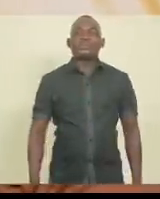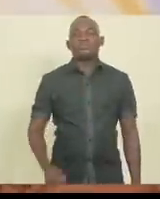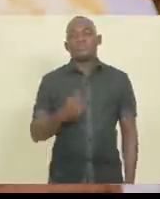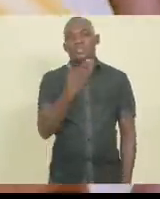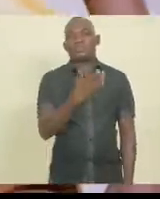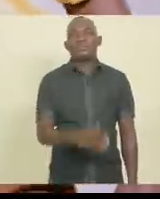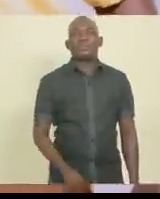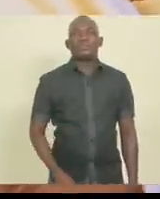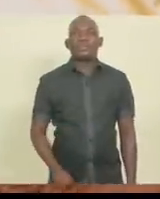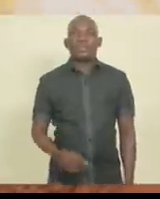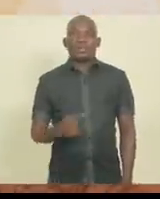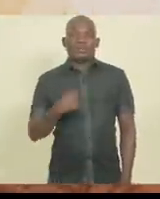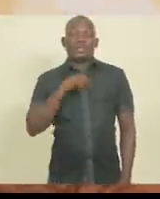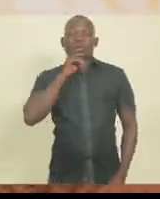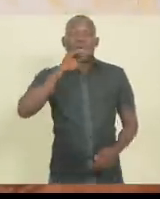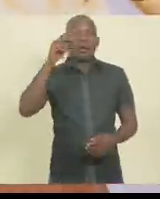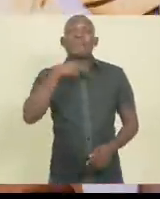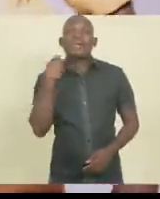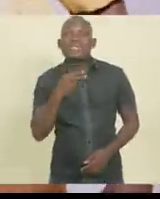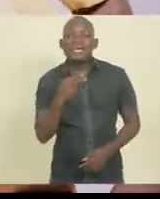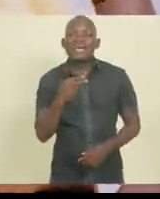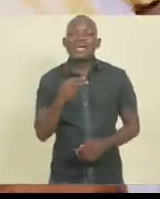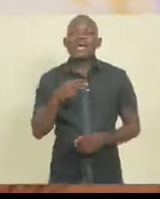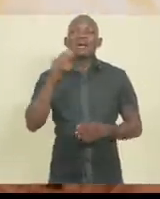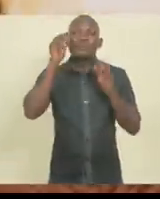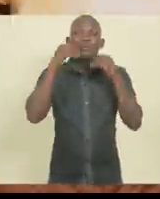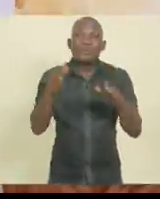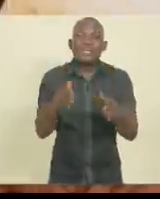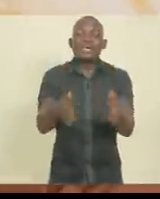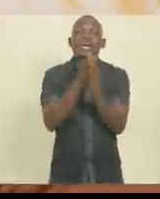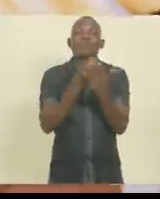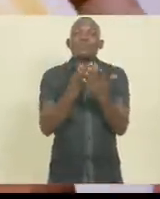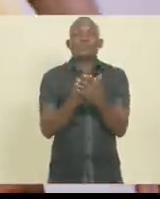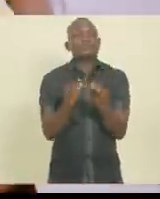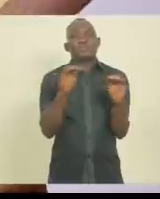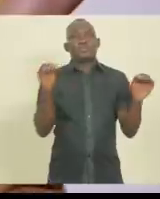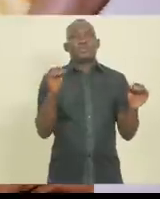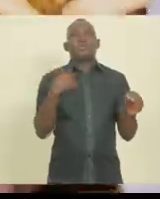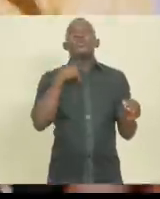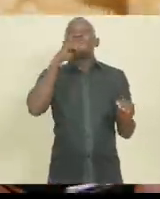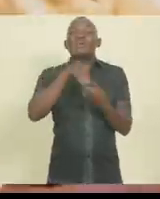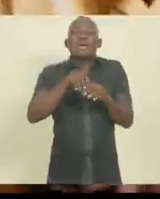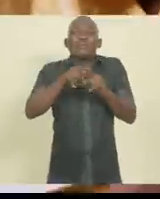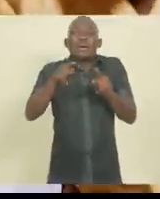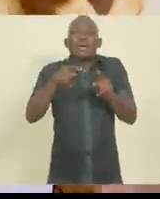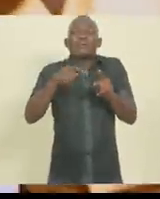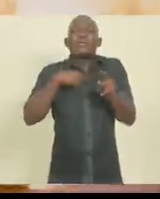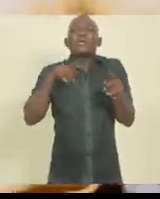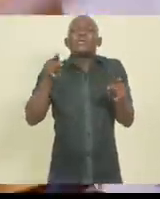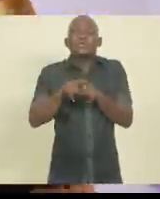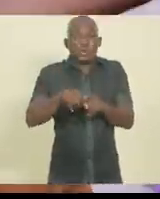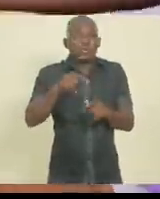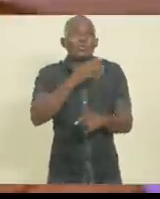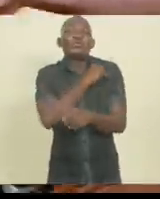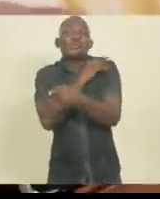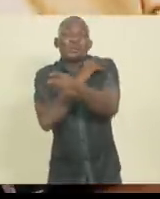you. I am not one of those pastors who ask for money in order to share the word of God. But I must also